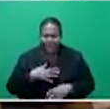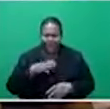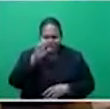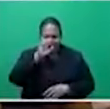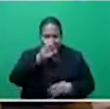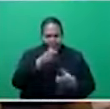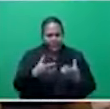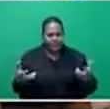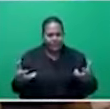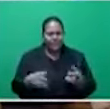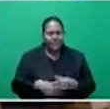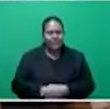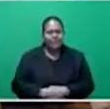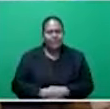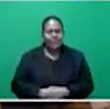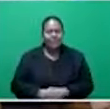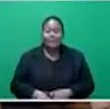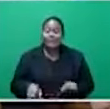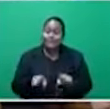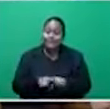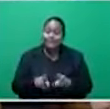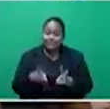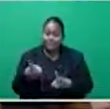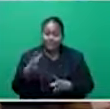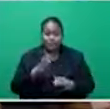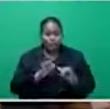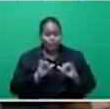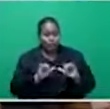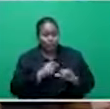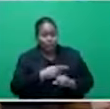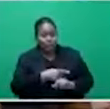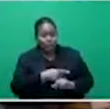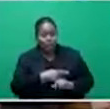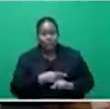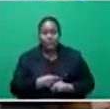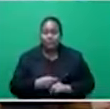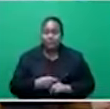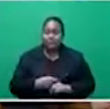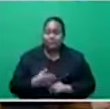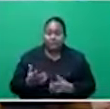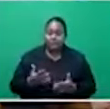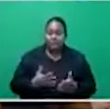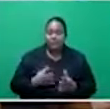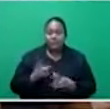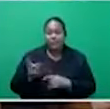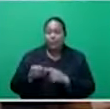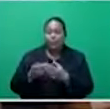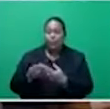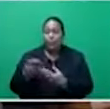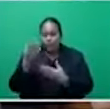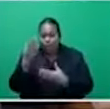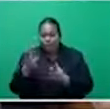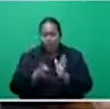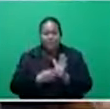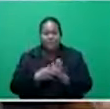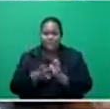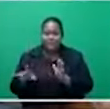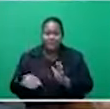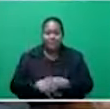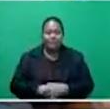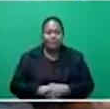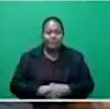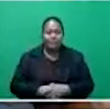in the same way that you defended Honourable Miteli Bulanouda. Mr. Speaker, sir, Pacific Labour